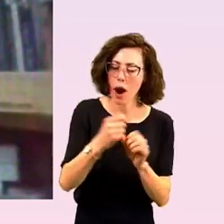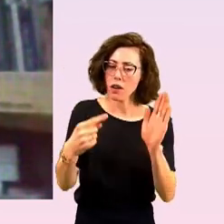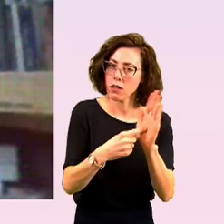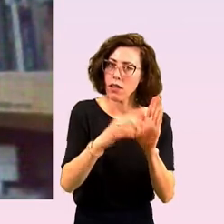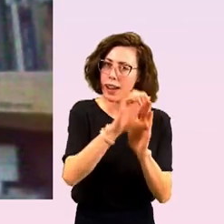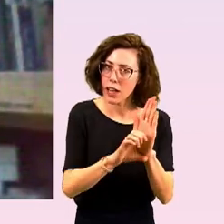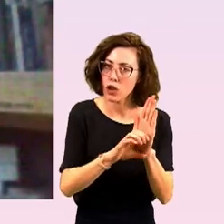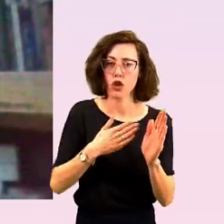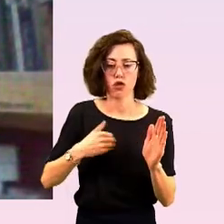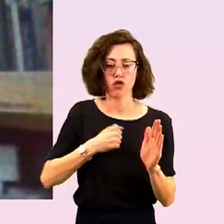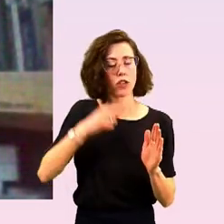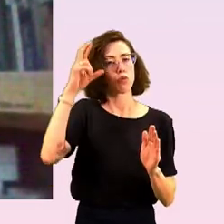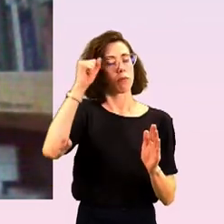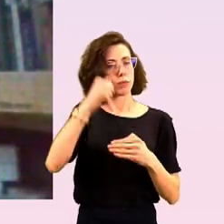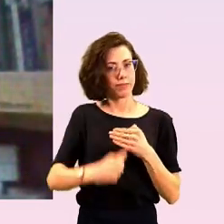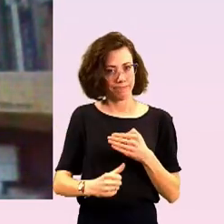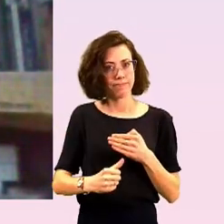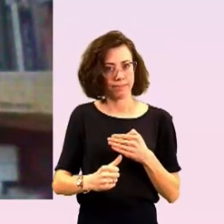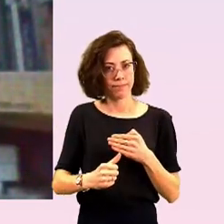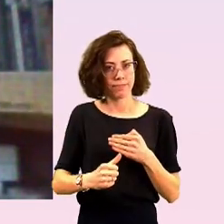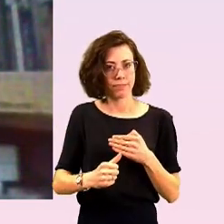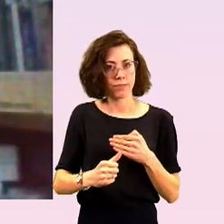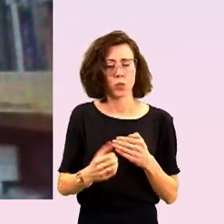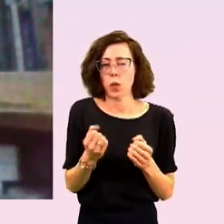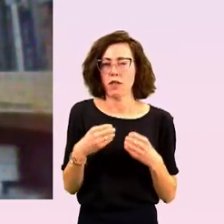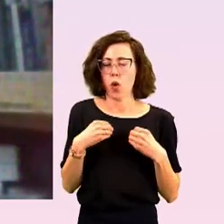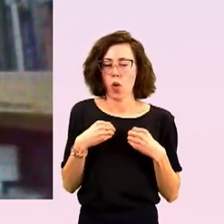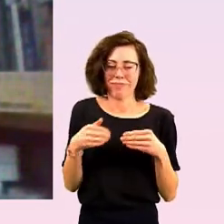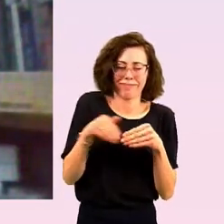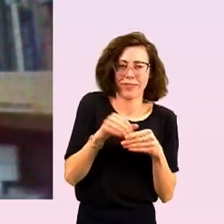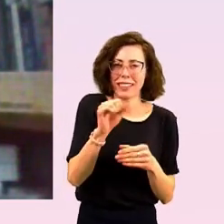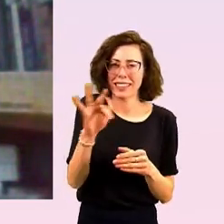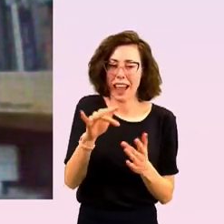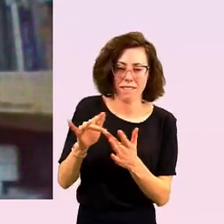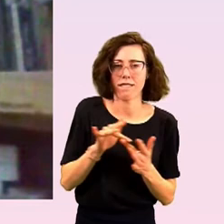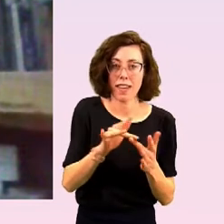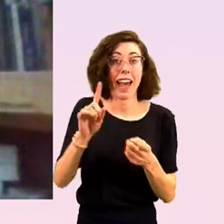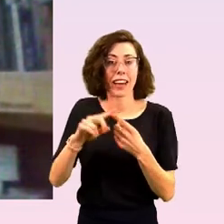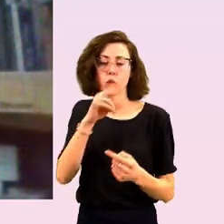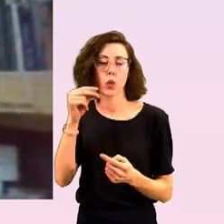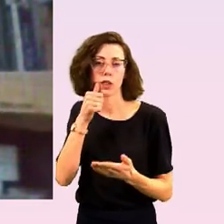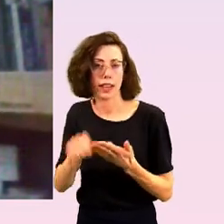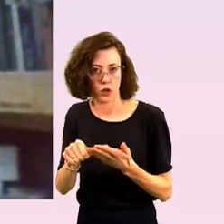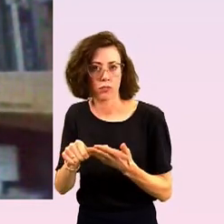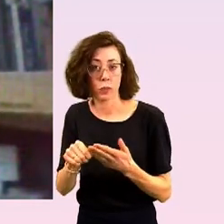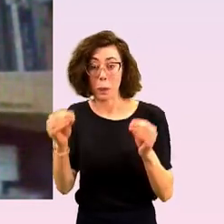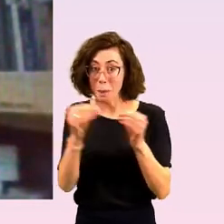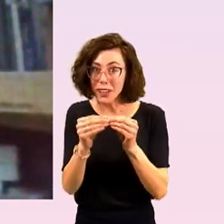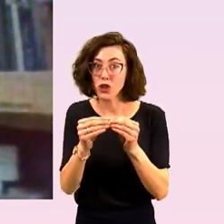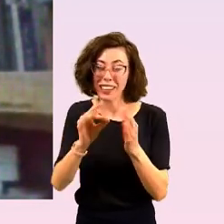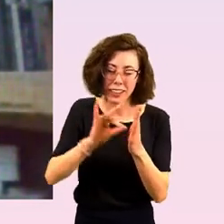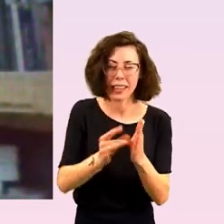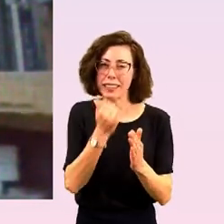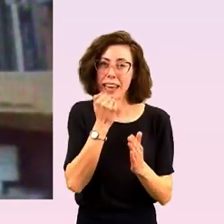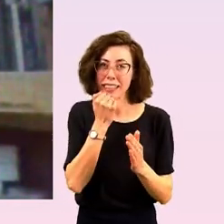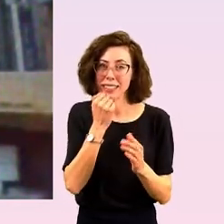Dubnet, what we call a Dublet, that's our intranet, and in our newsletter. And that's how we reach out, and that's how people have